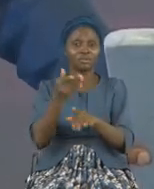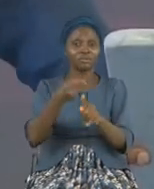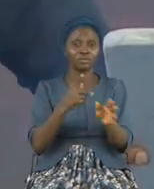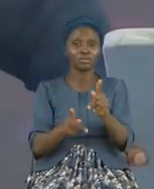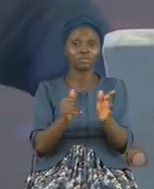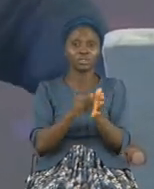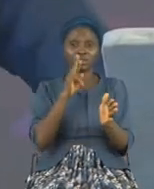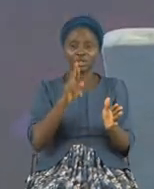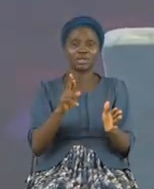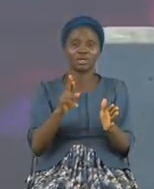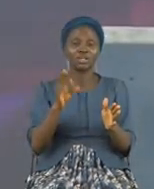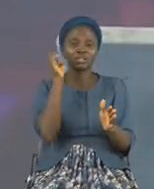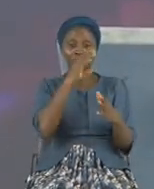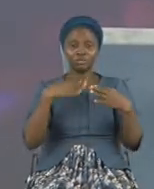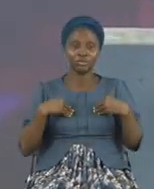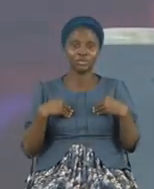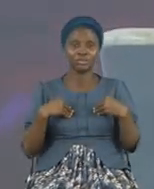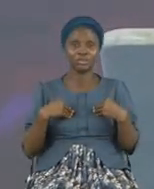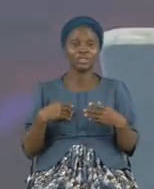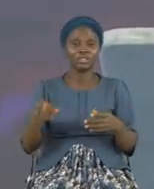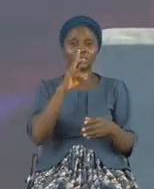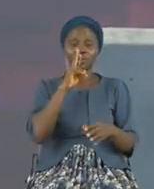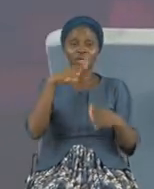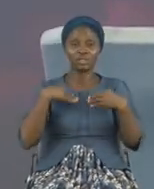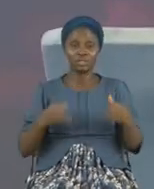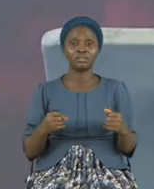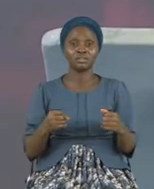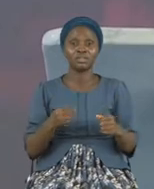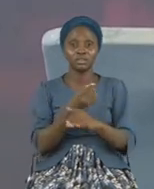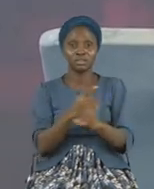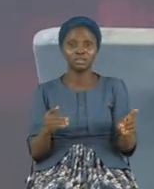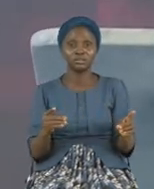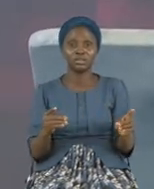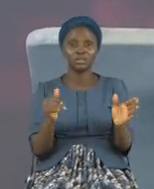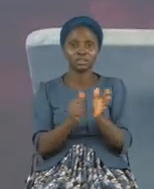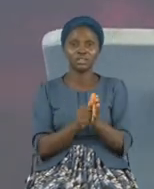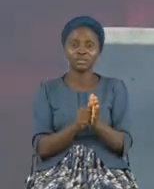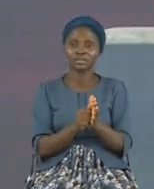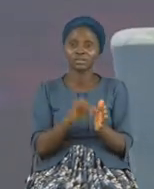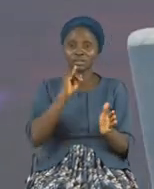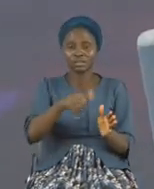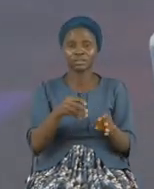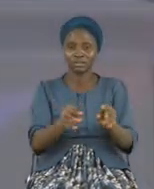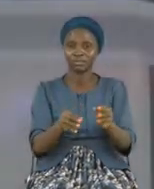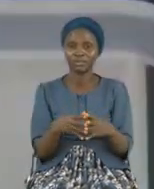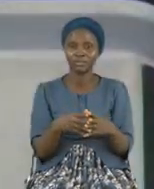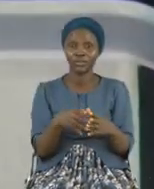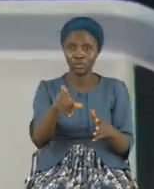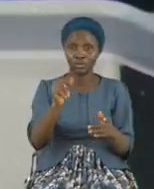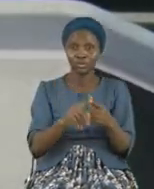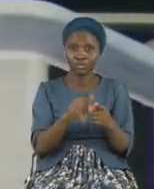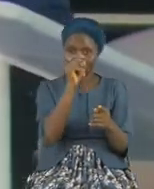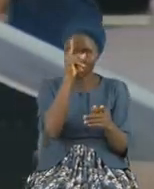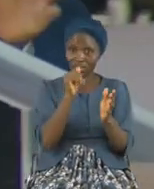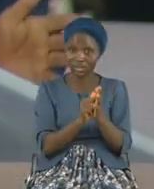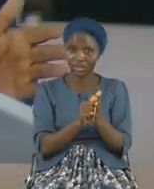aprons touched them, they were healed and delivered. That's another method. You know, you have to understand that there's